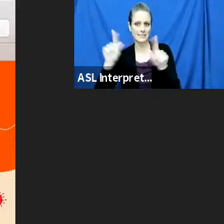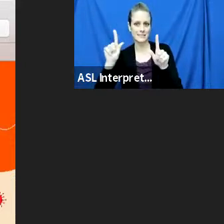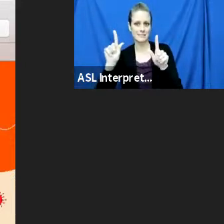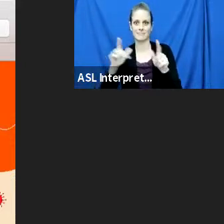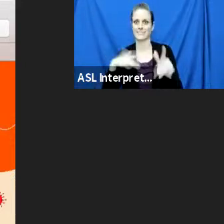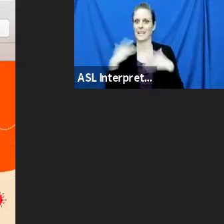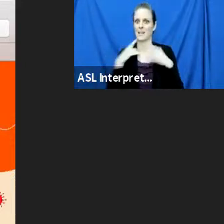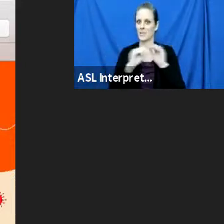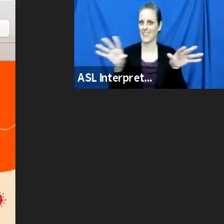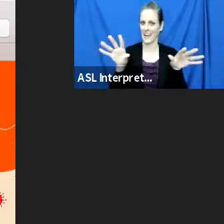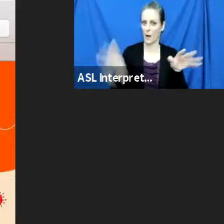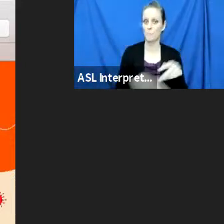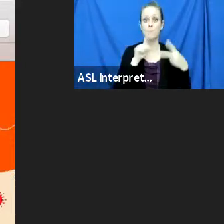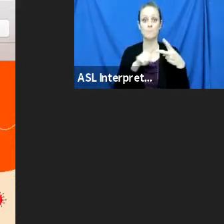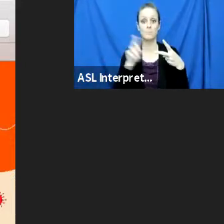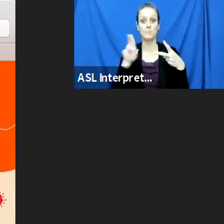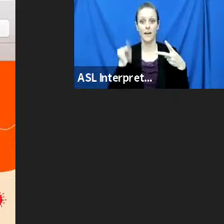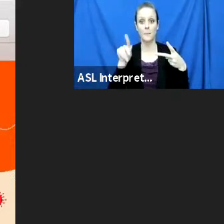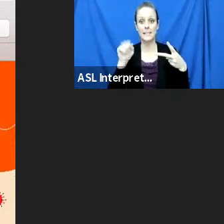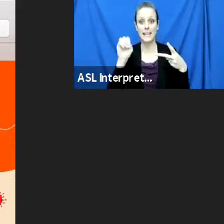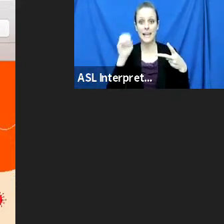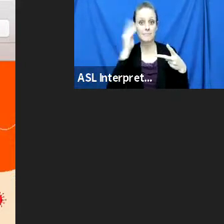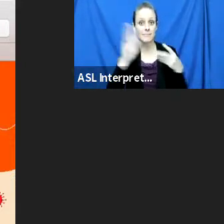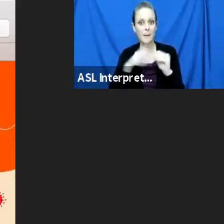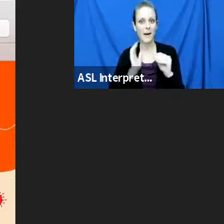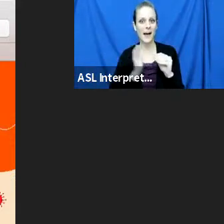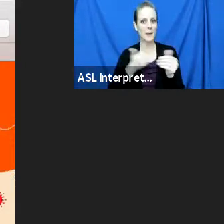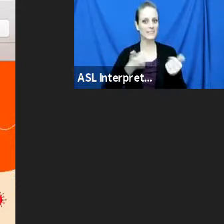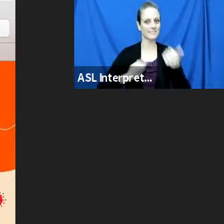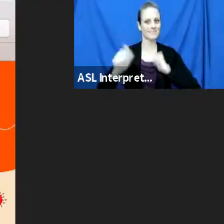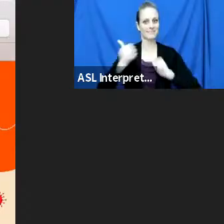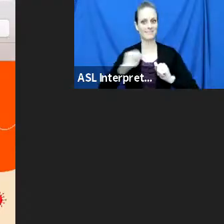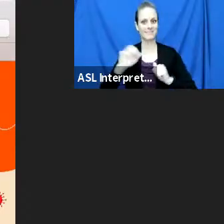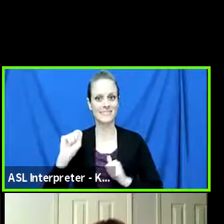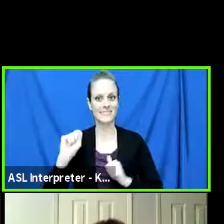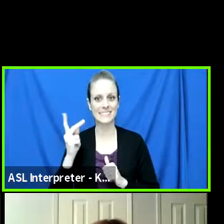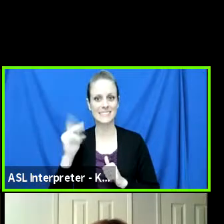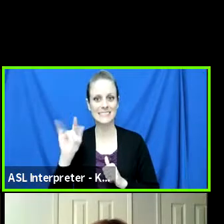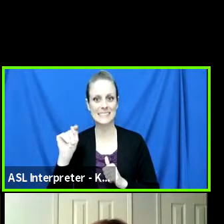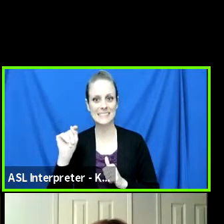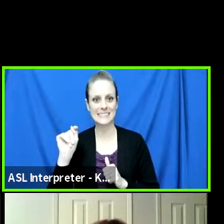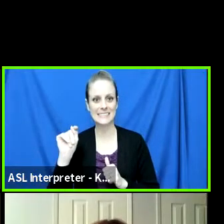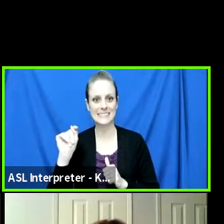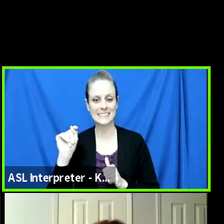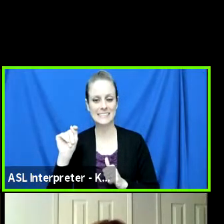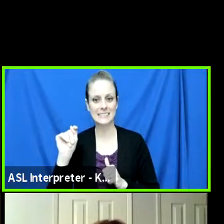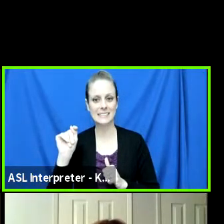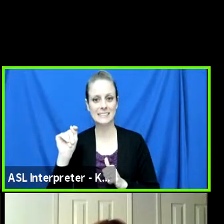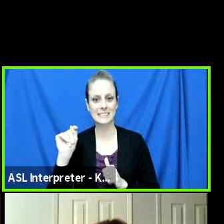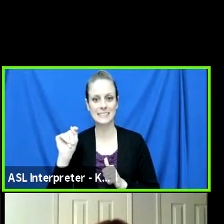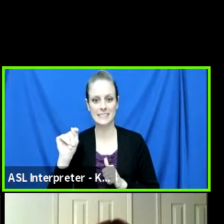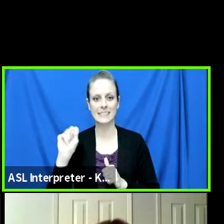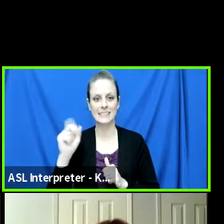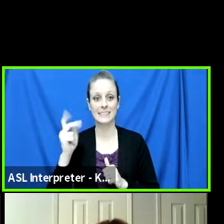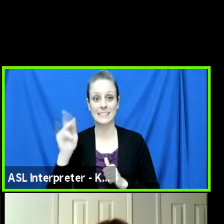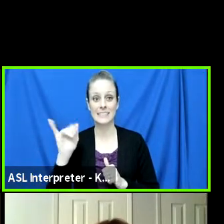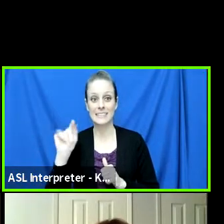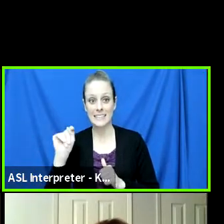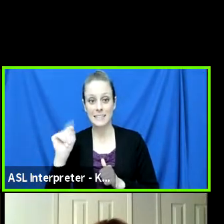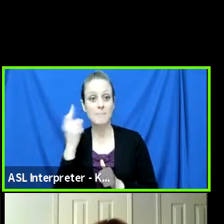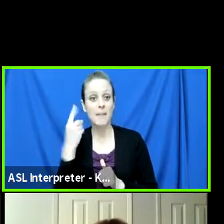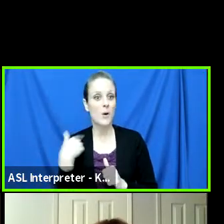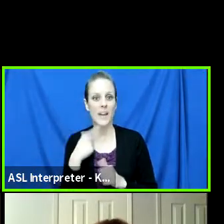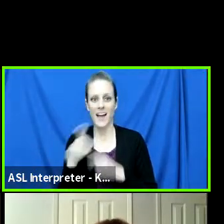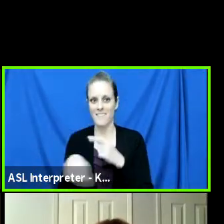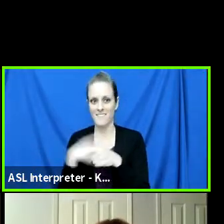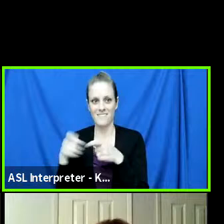second update that I have for you guys is about our skit. Here, I can stop sharing this. We have finalized